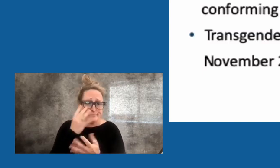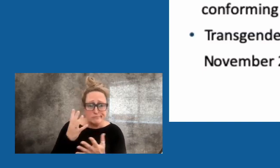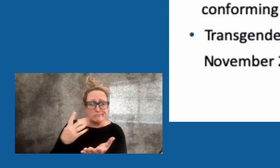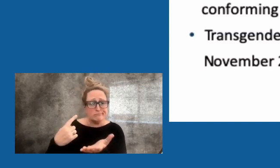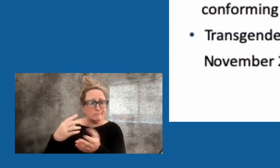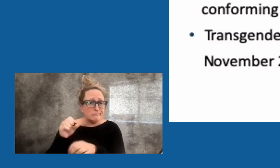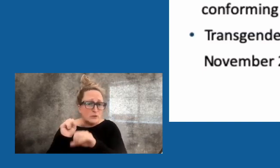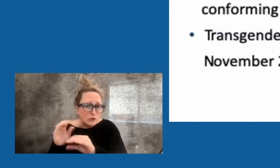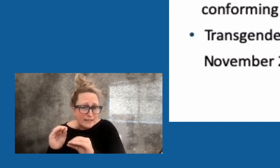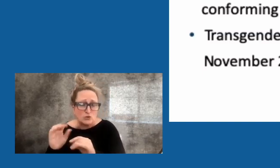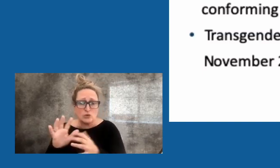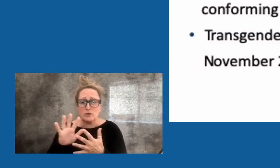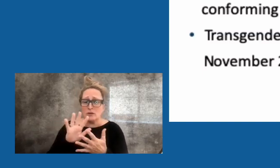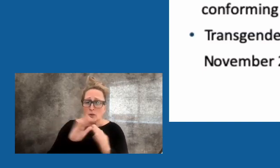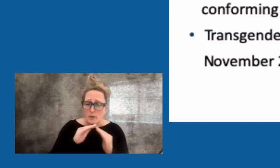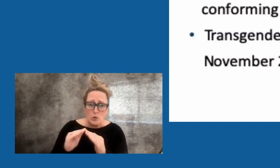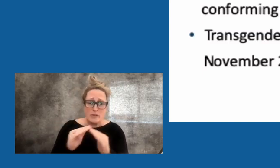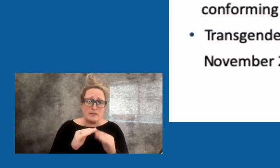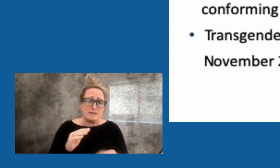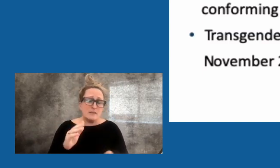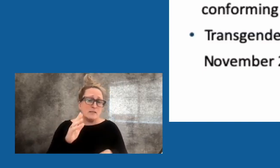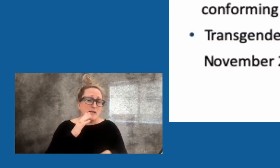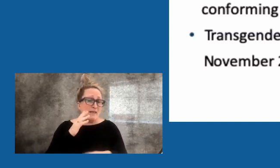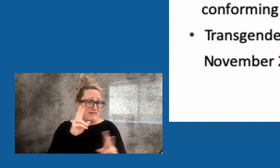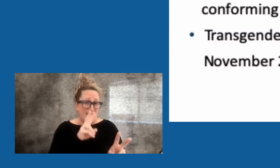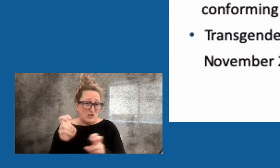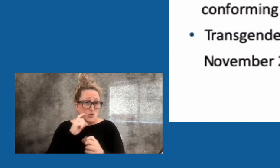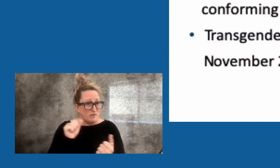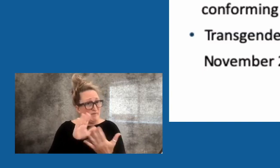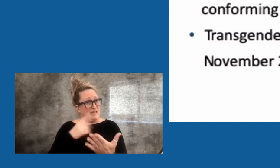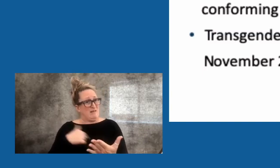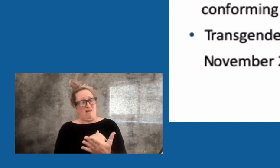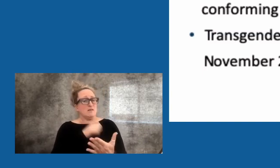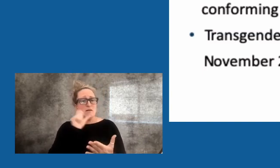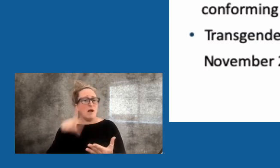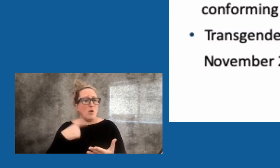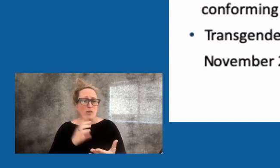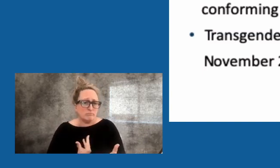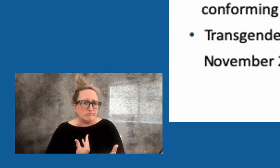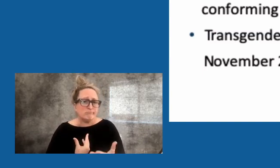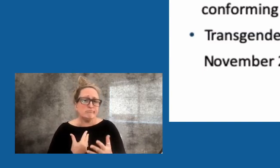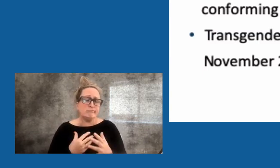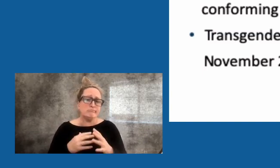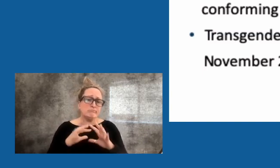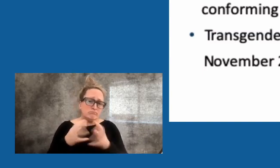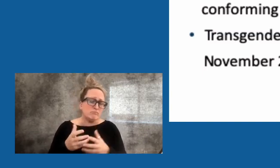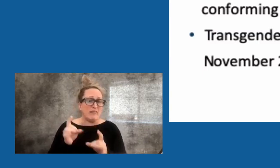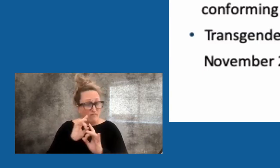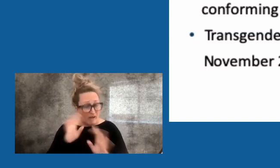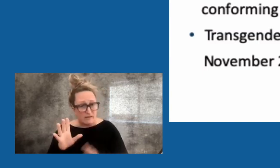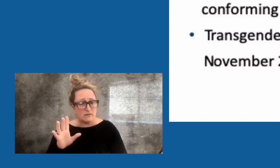communities and important issues facing us, not just the anti-transphobia and the anti-violence,